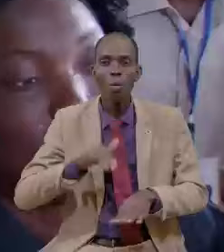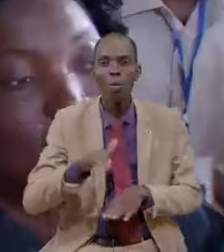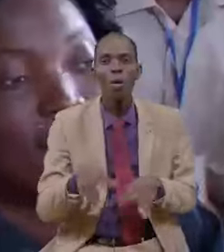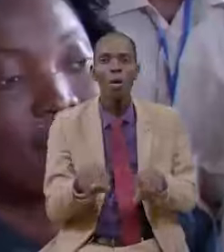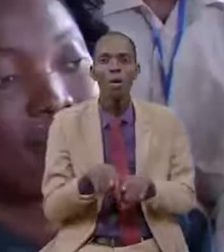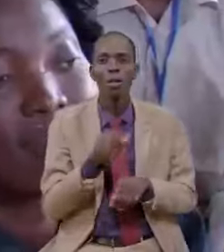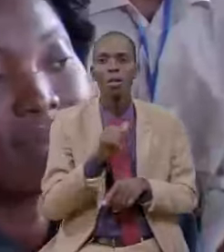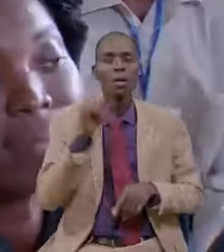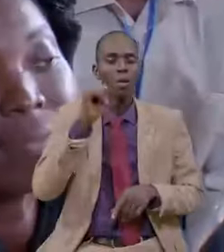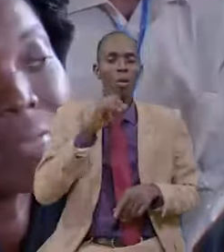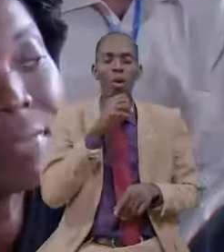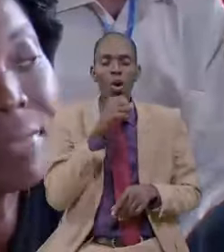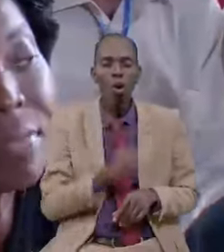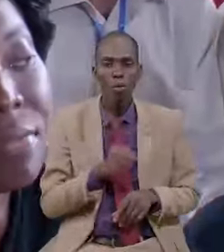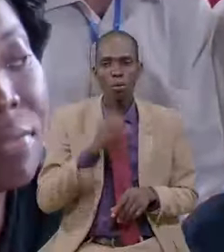man.